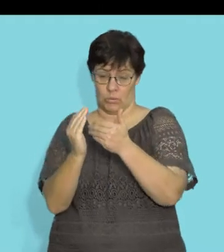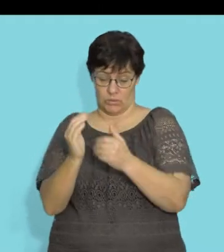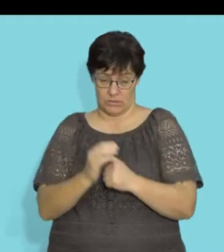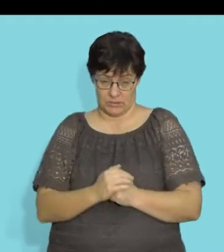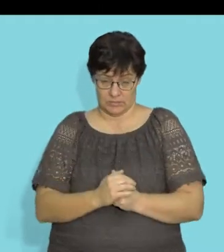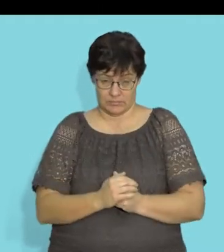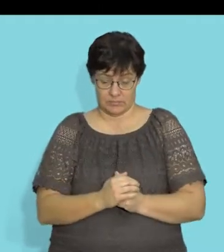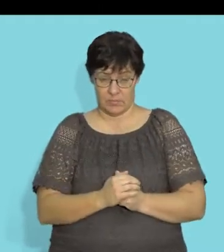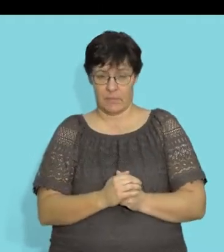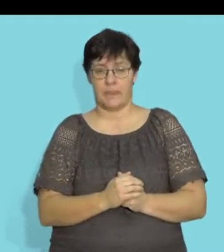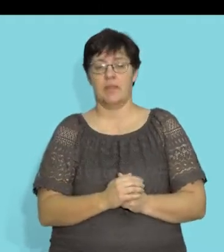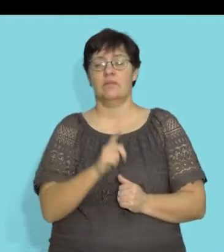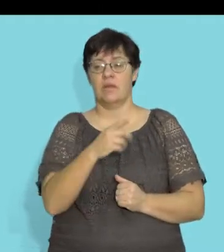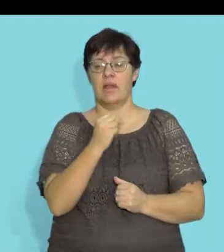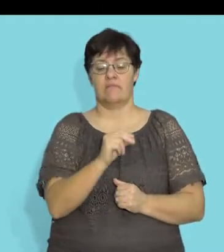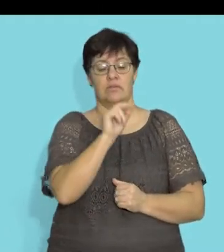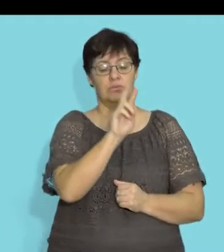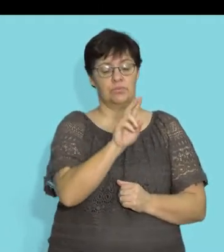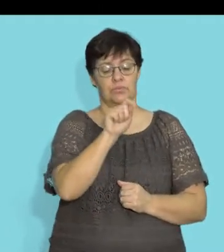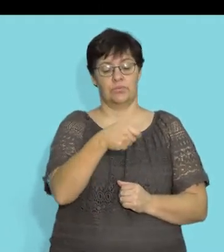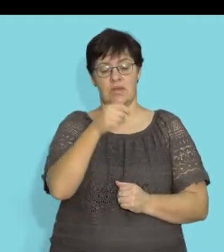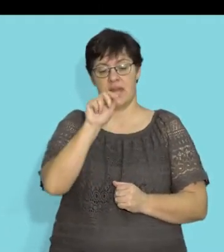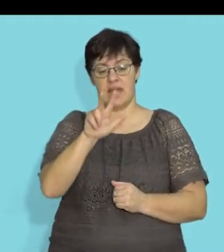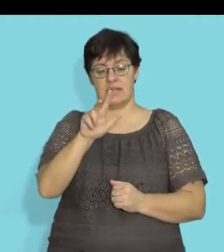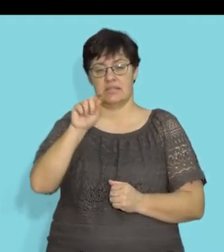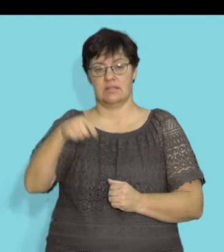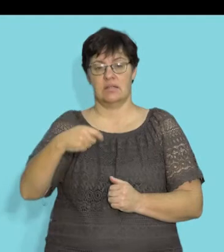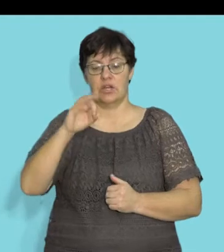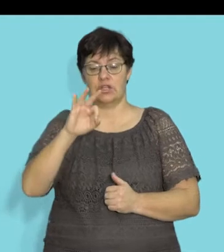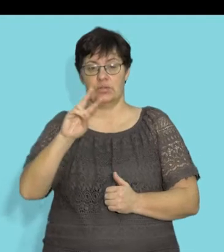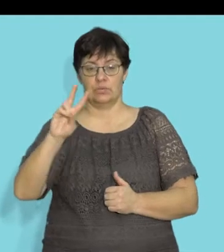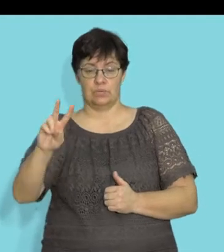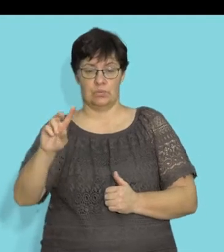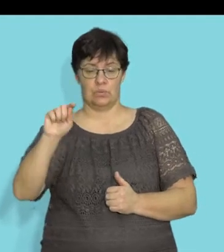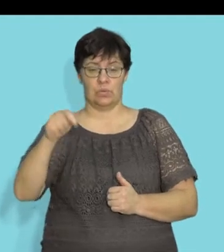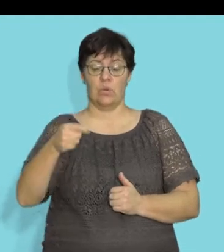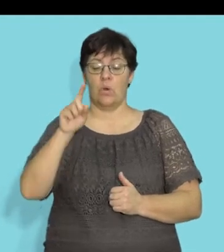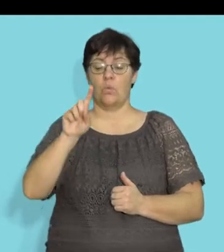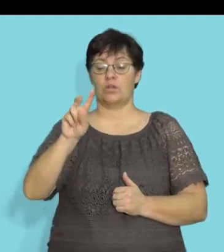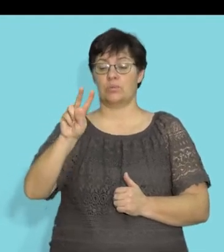this sequence, I've got 2, 8, 32,